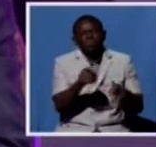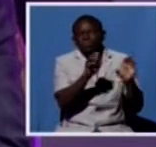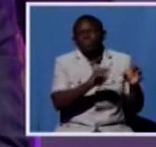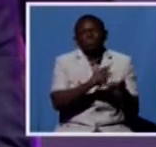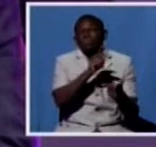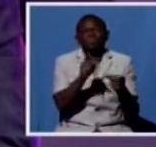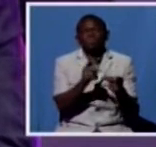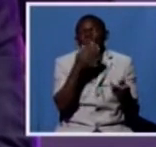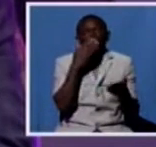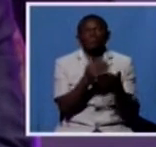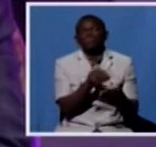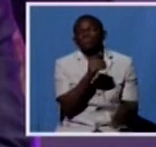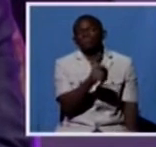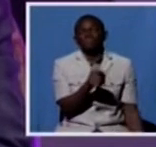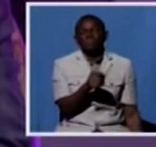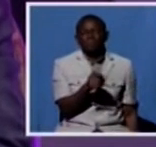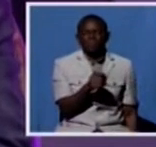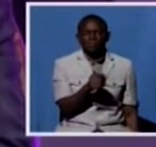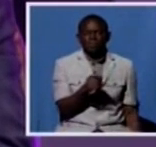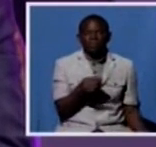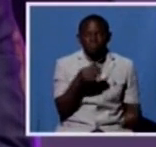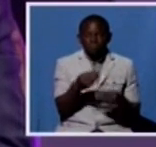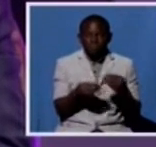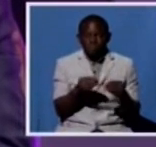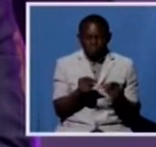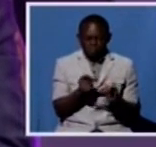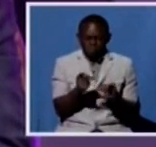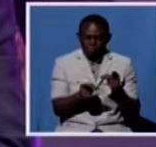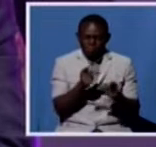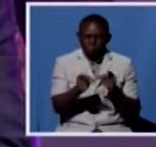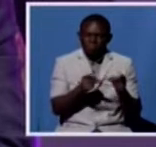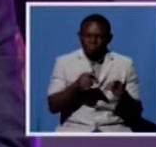area. So it's a continuous process, and